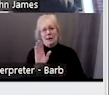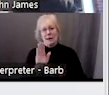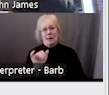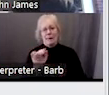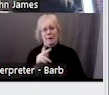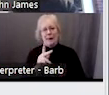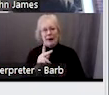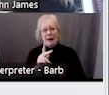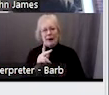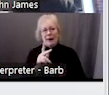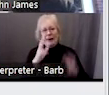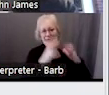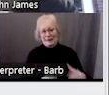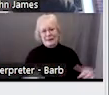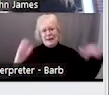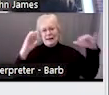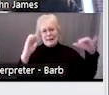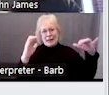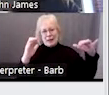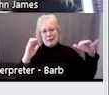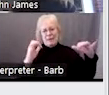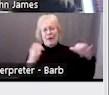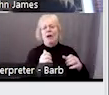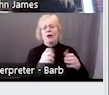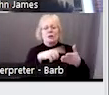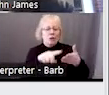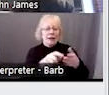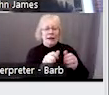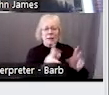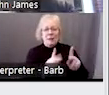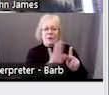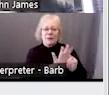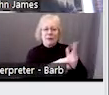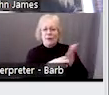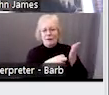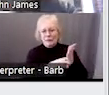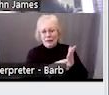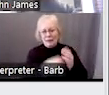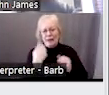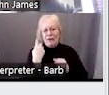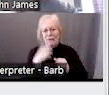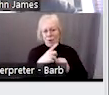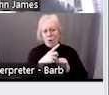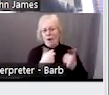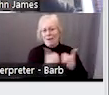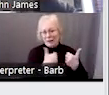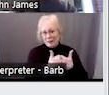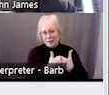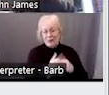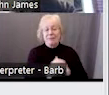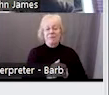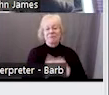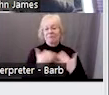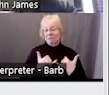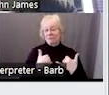people's tickets for the Minnesota Vikings games. I am currently working at Special Olympics as an